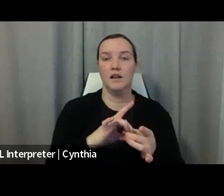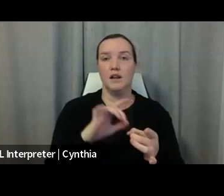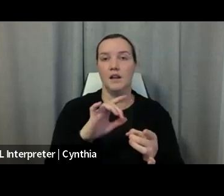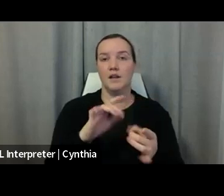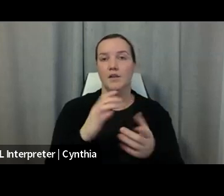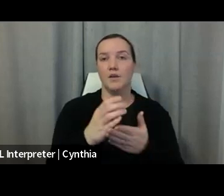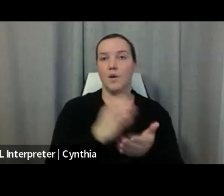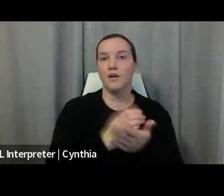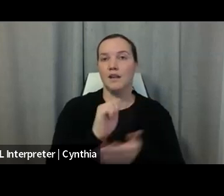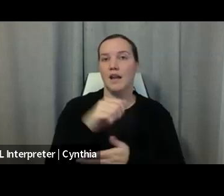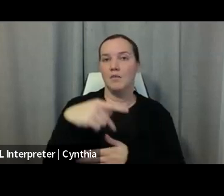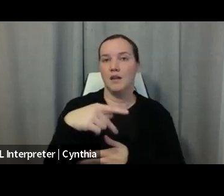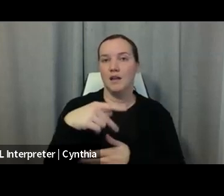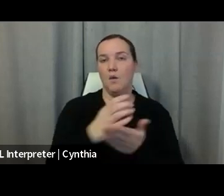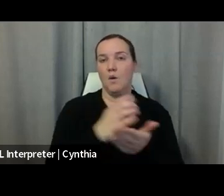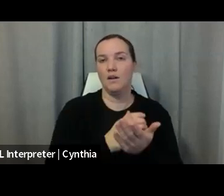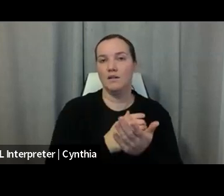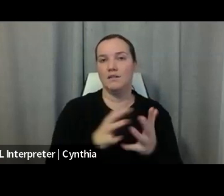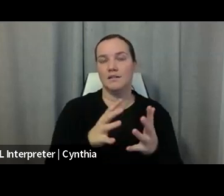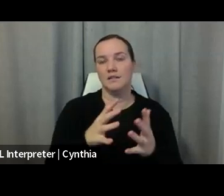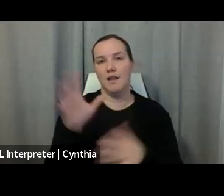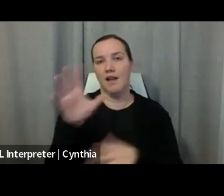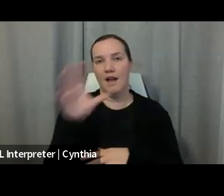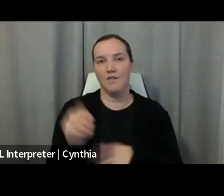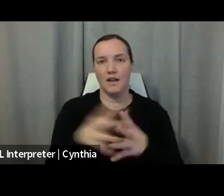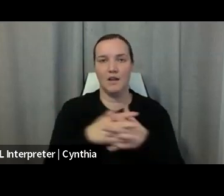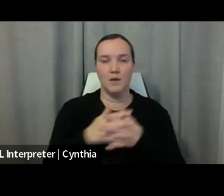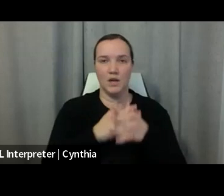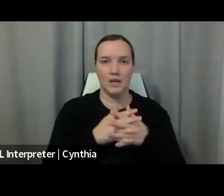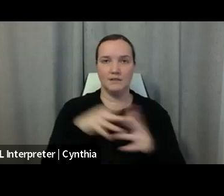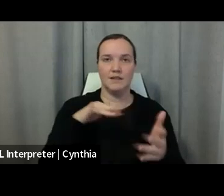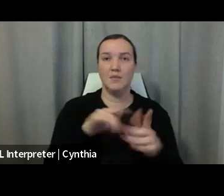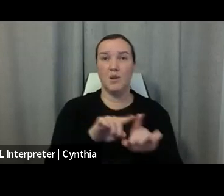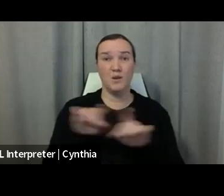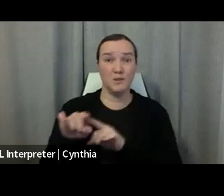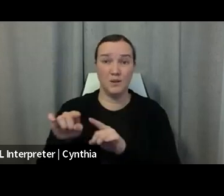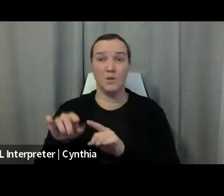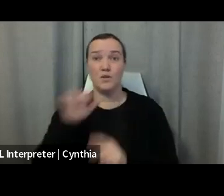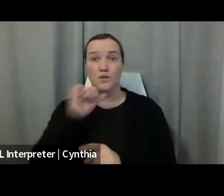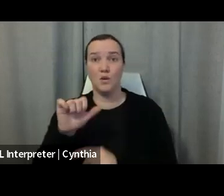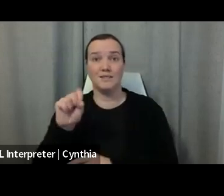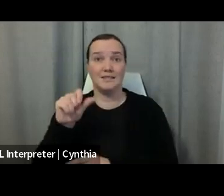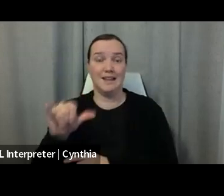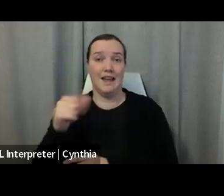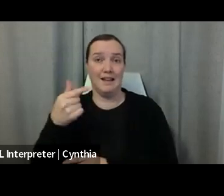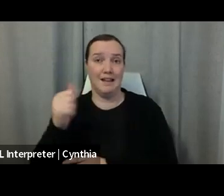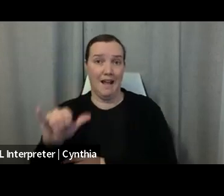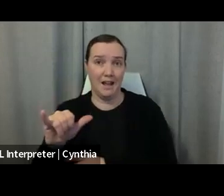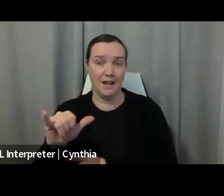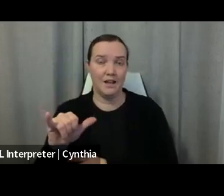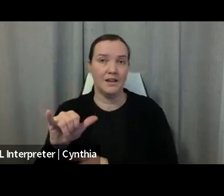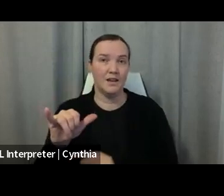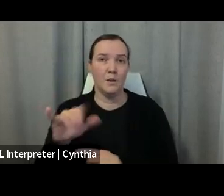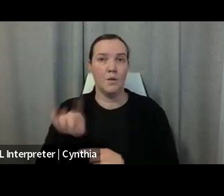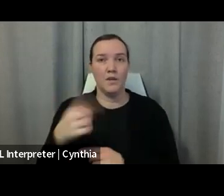around African-American studies in Florida, for example, and even the Don't Say Gay. So this kind of idea of like, we only want a certain version of